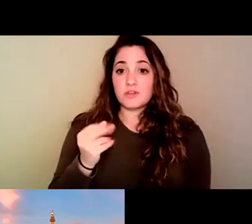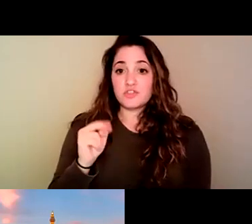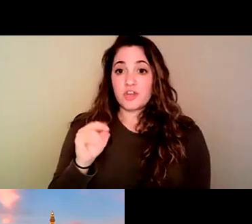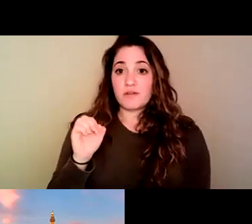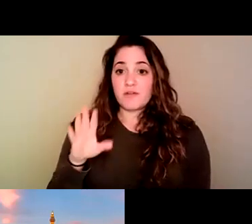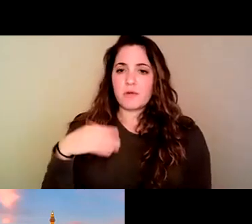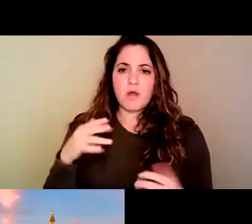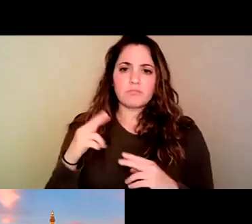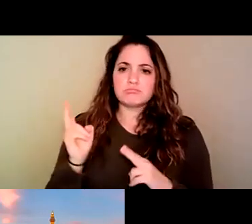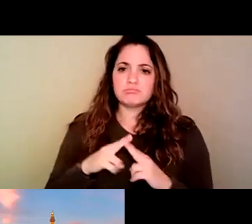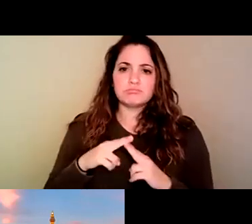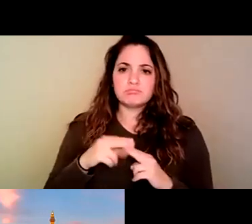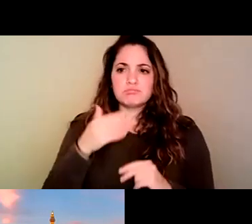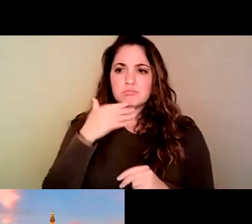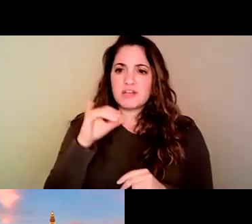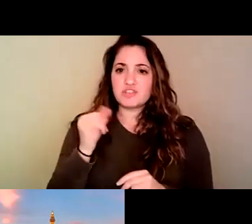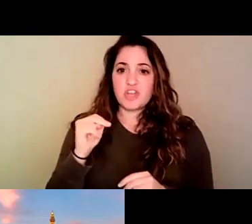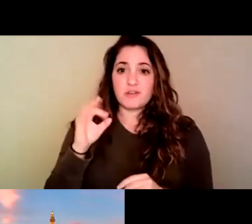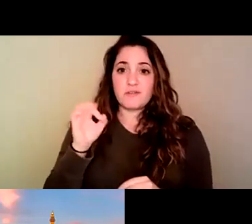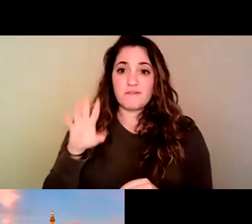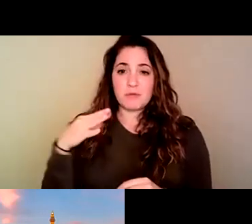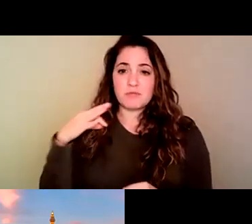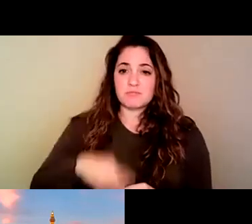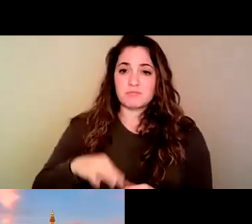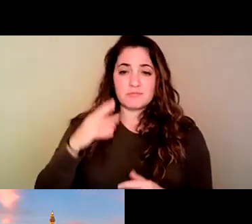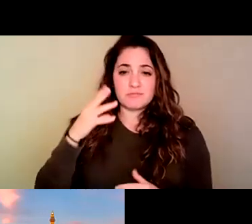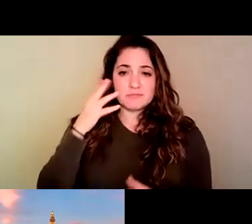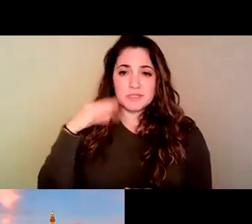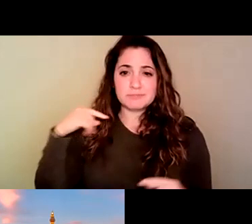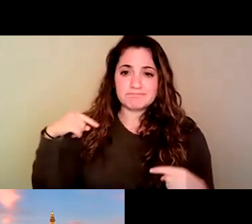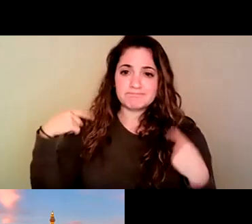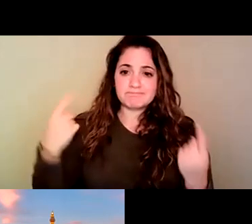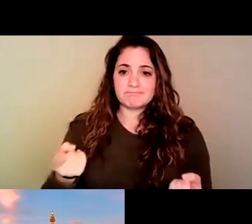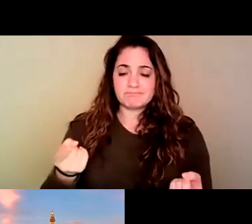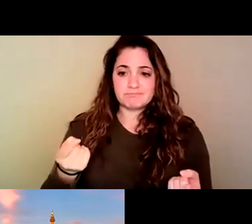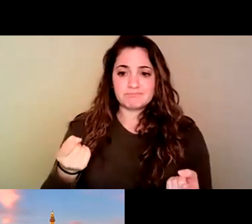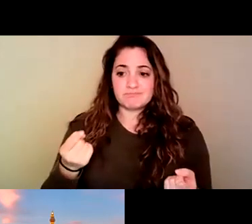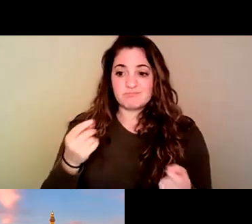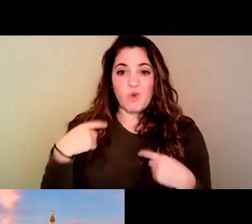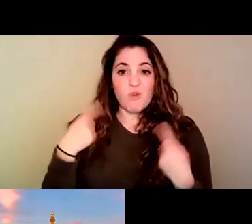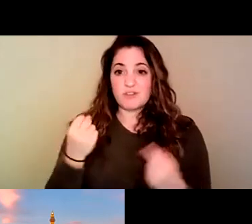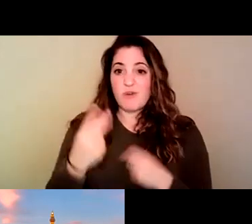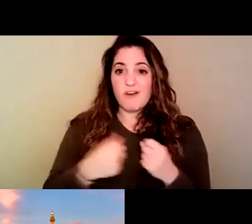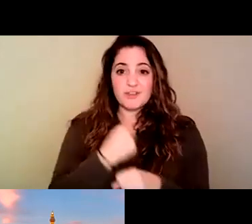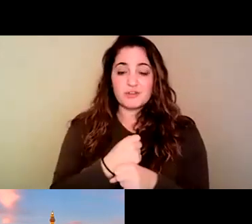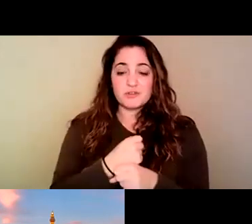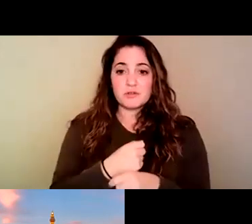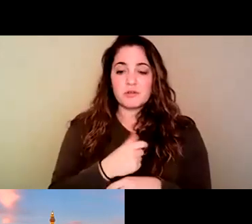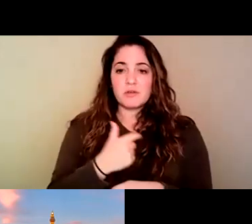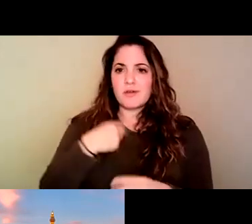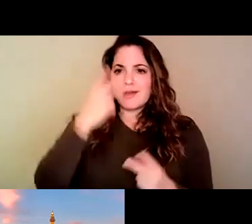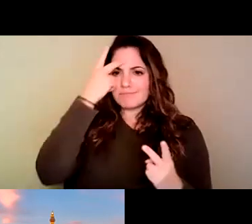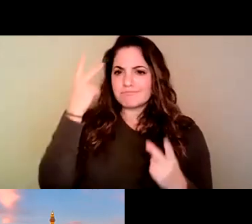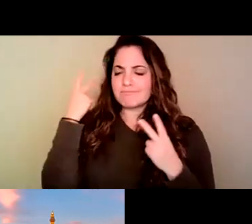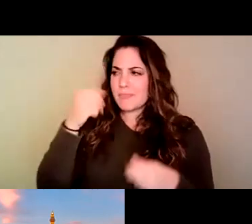They were the best January and February that we have ever seen at this property over the course of 12 years. I recall reading